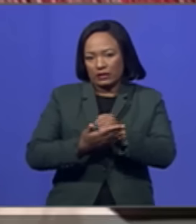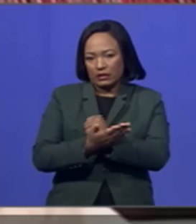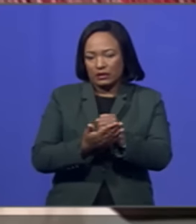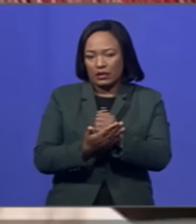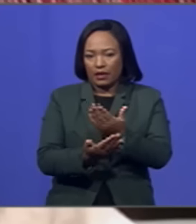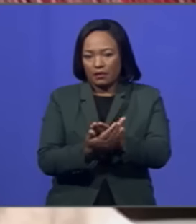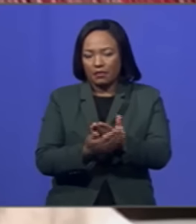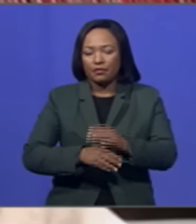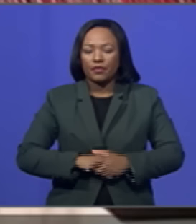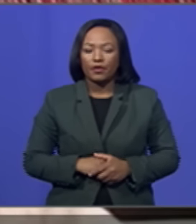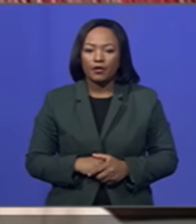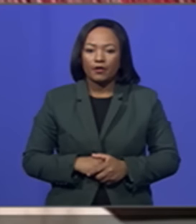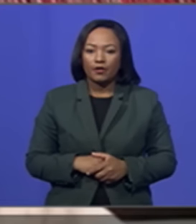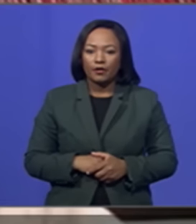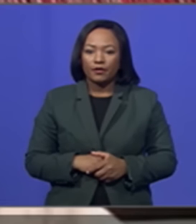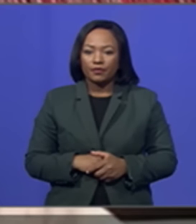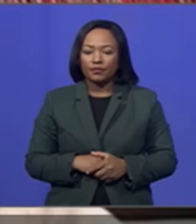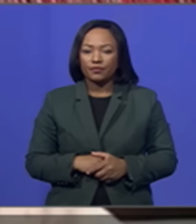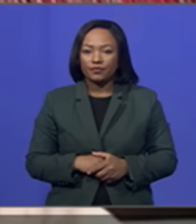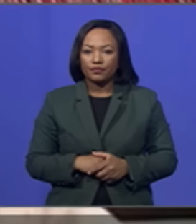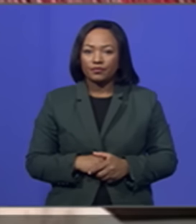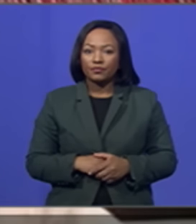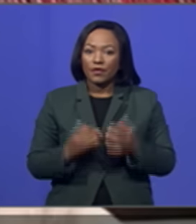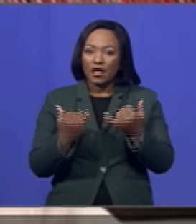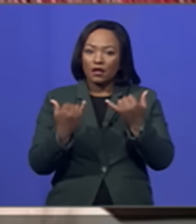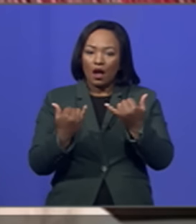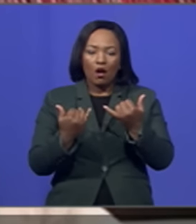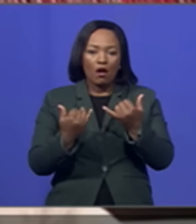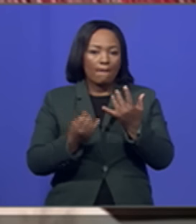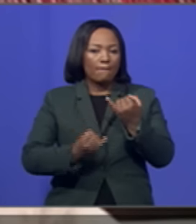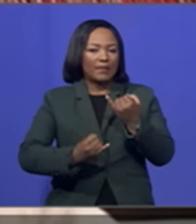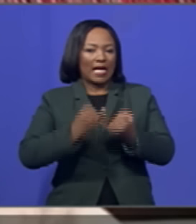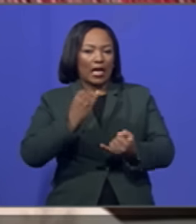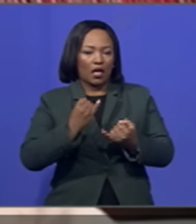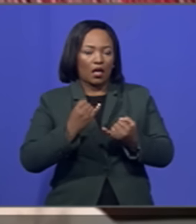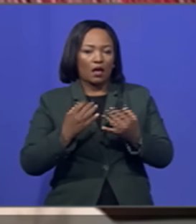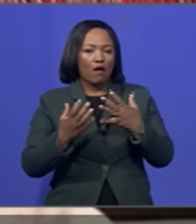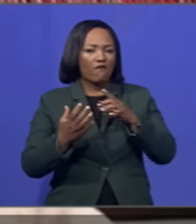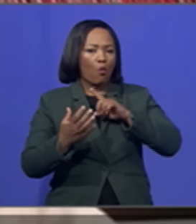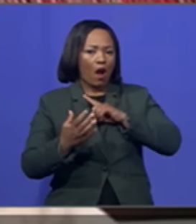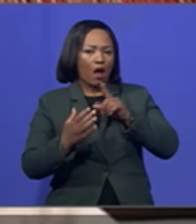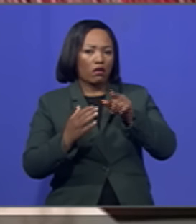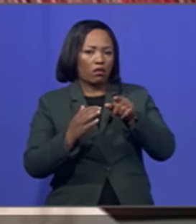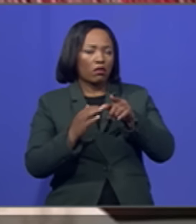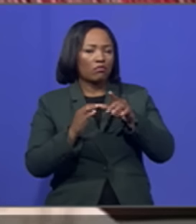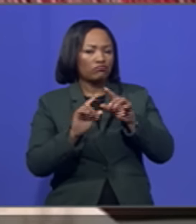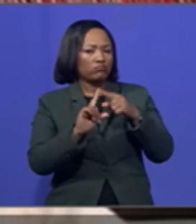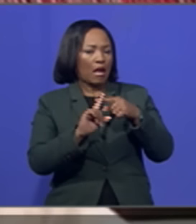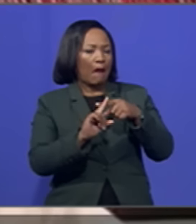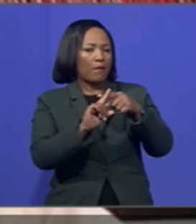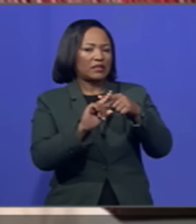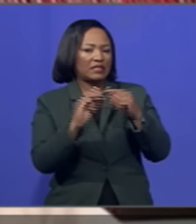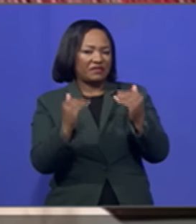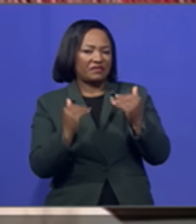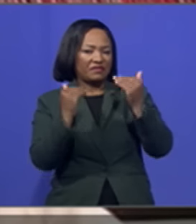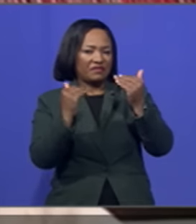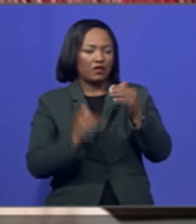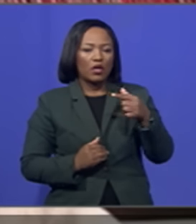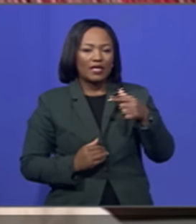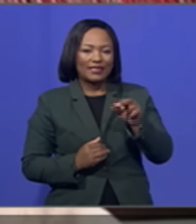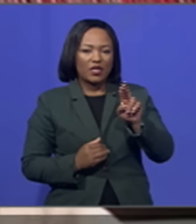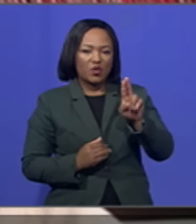It's no coincidence that these upgrades have taken place in the wake of the formation of the Government of National Unity,